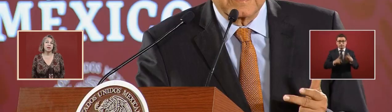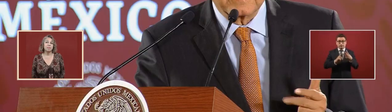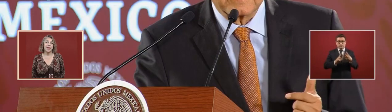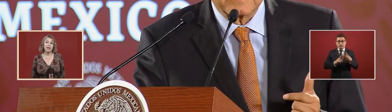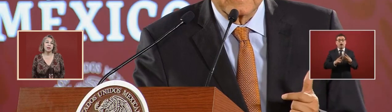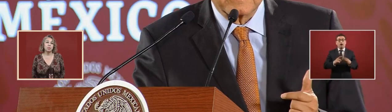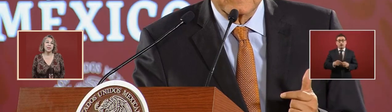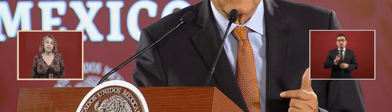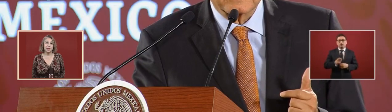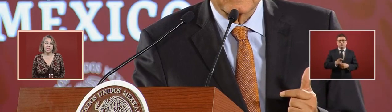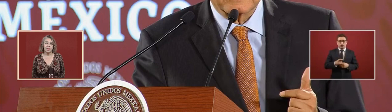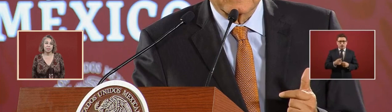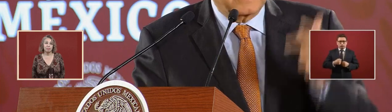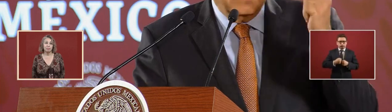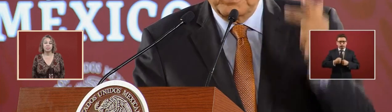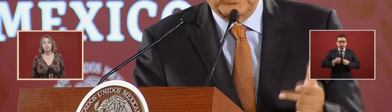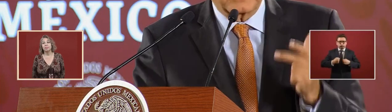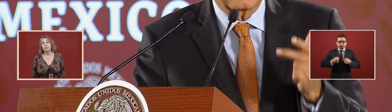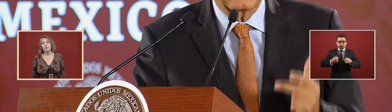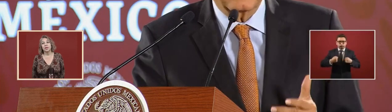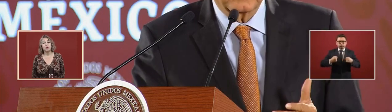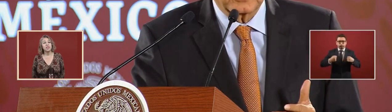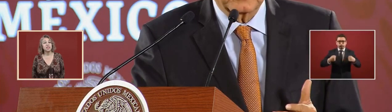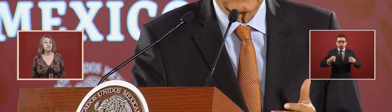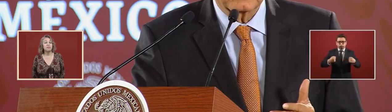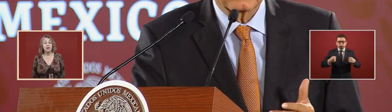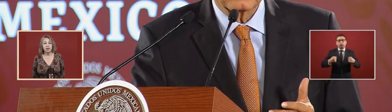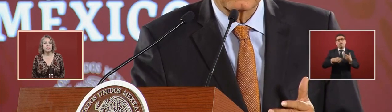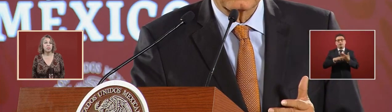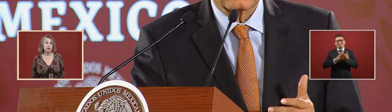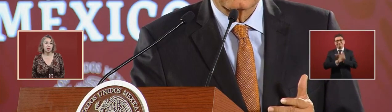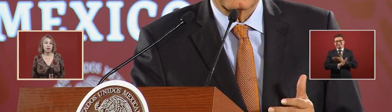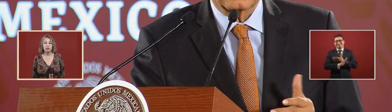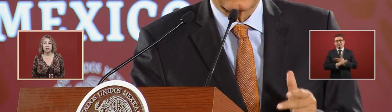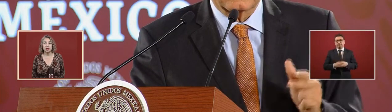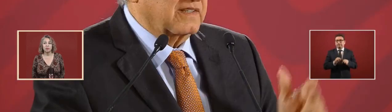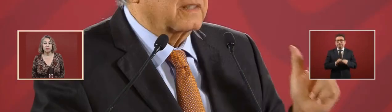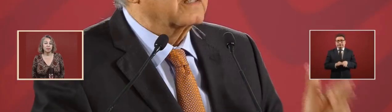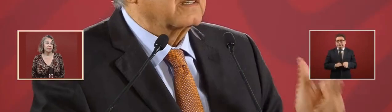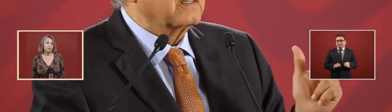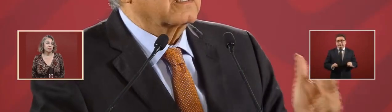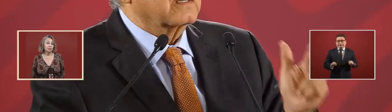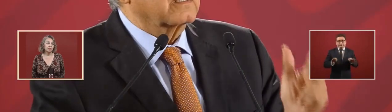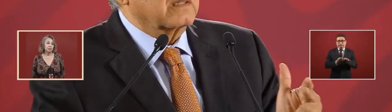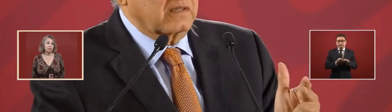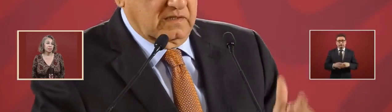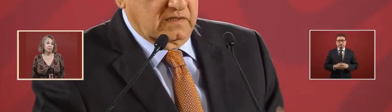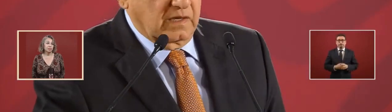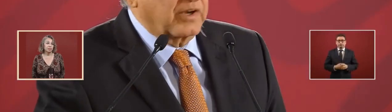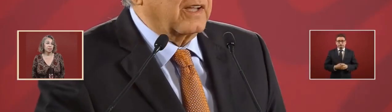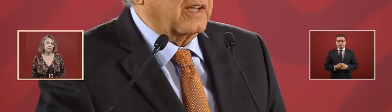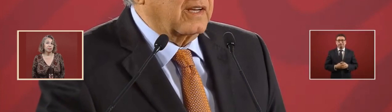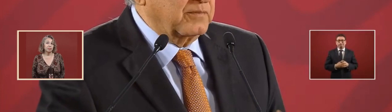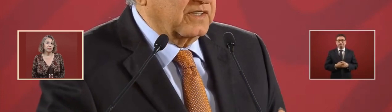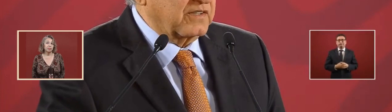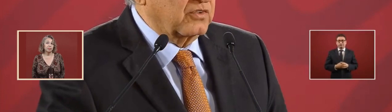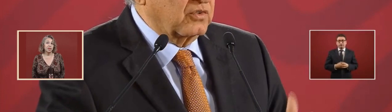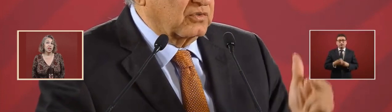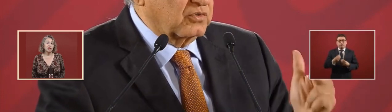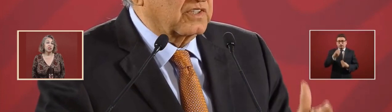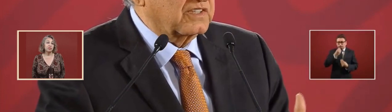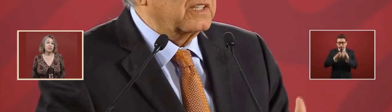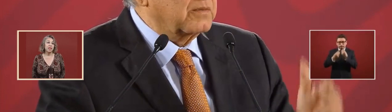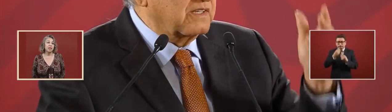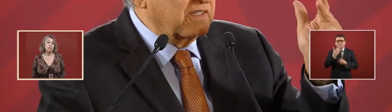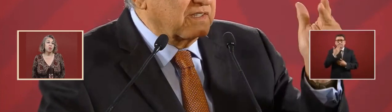And combating obesity. Que es importantísimo. Which is también. Very important also. O sea, la buena